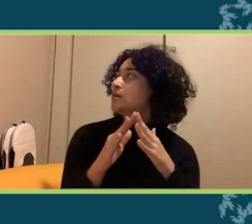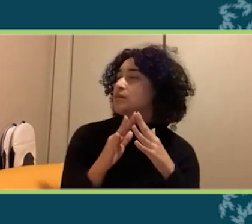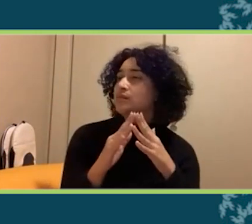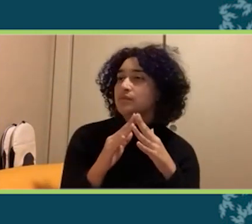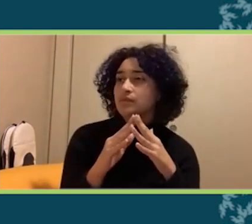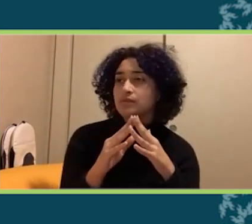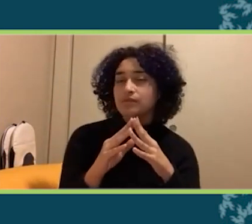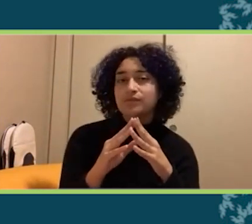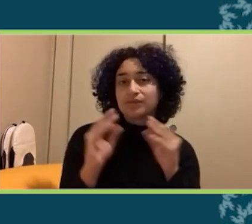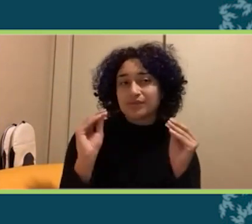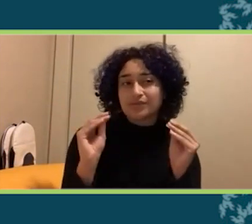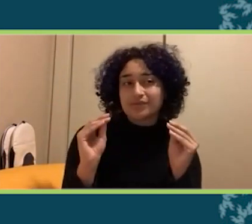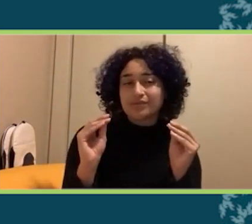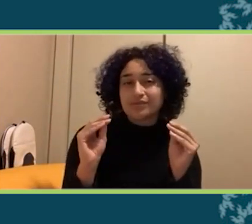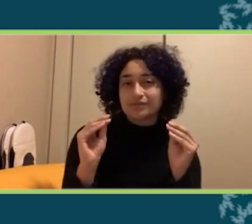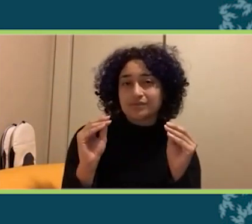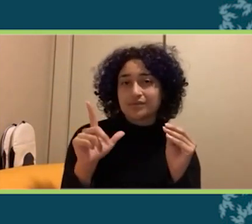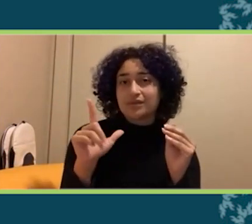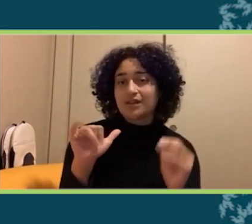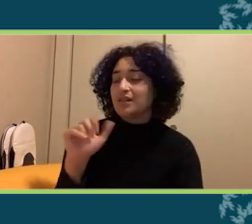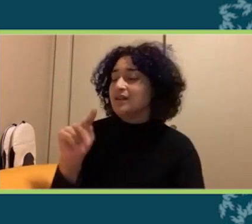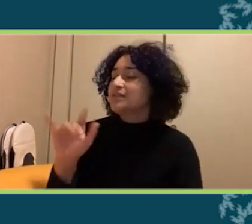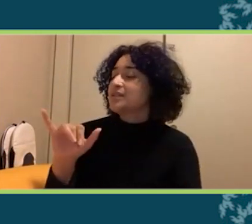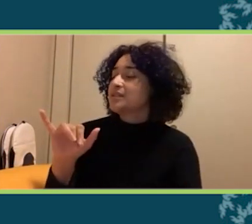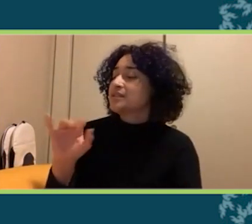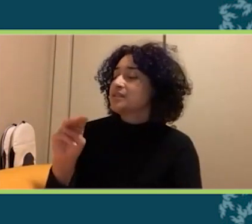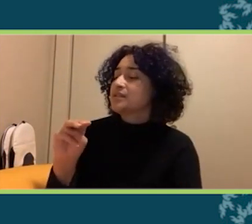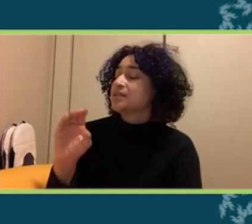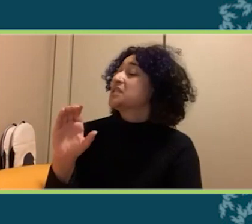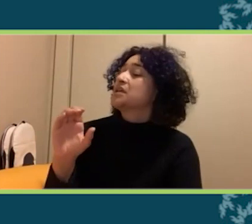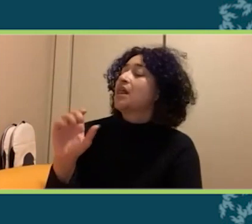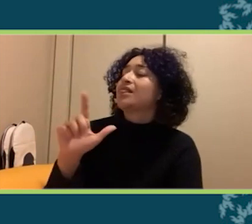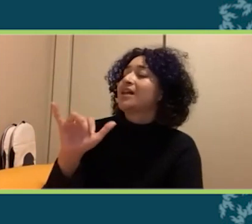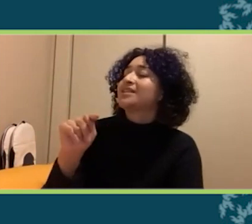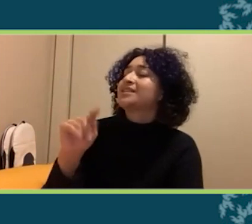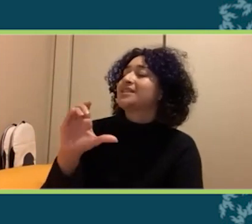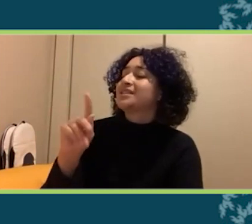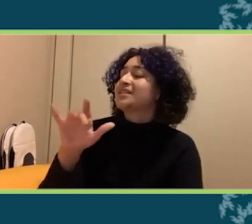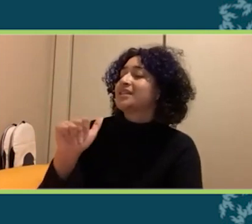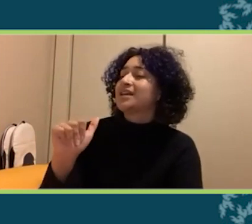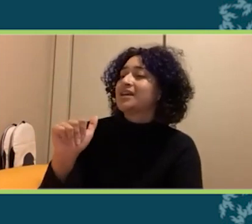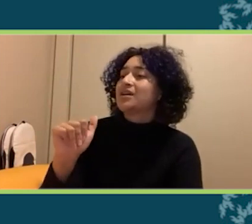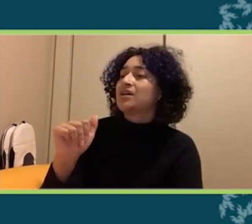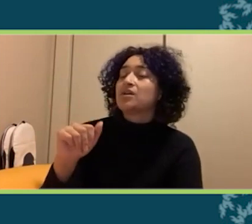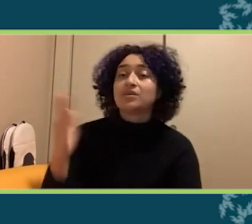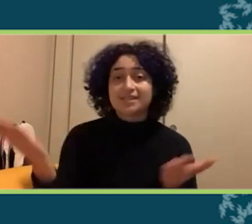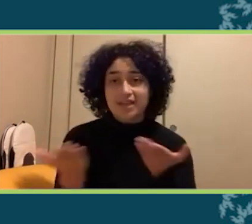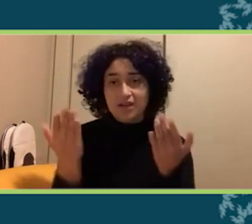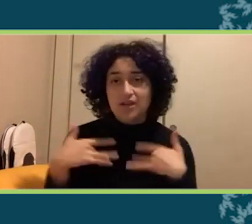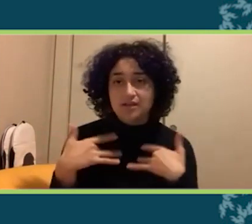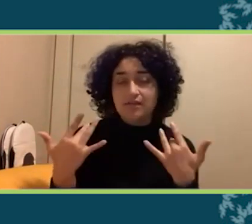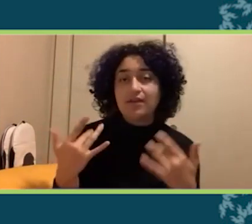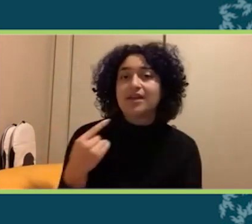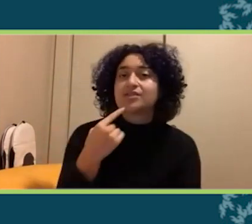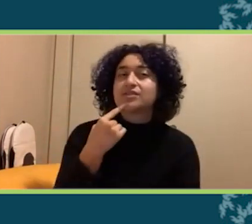priestess, Leticia Nieto was on. Really great, talking about disrupting aggression in